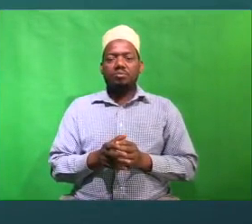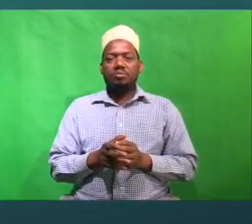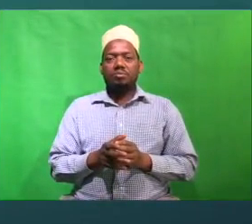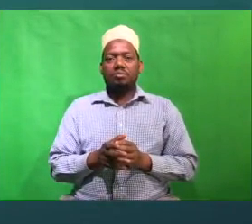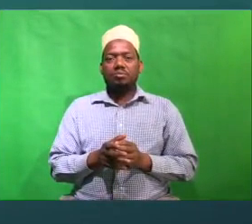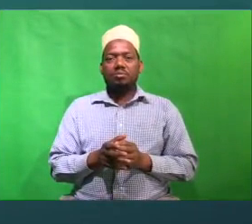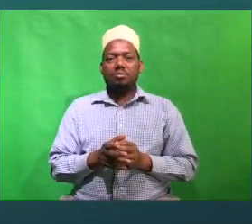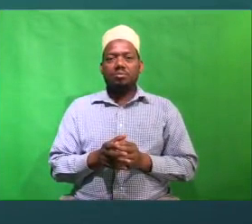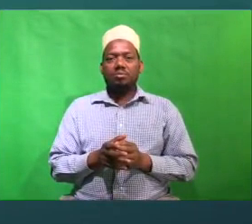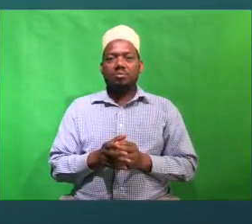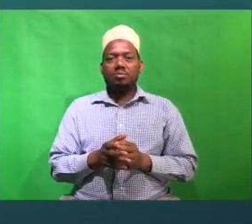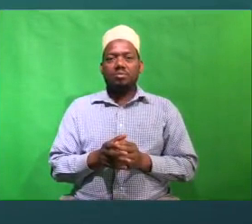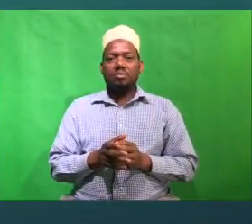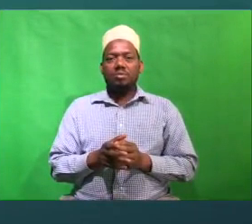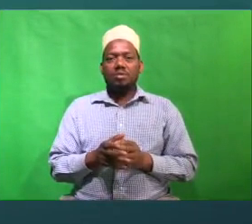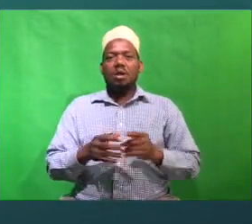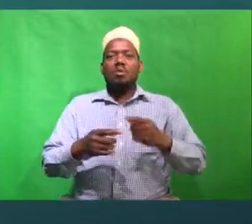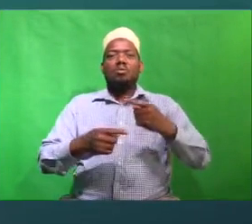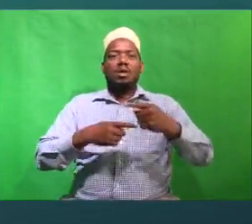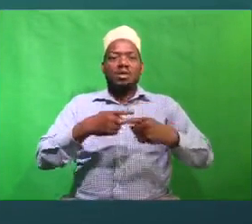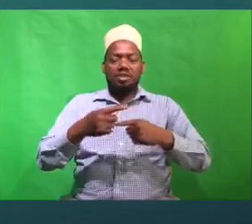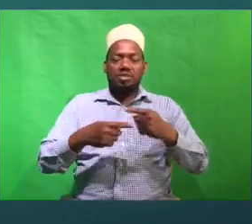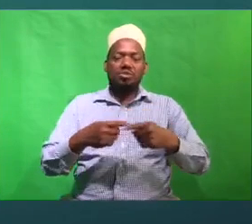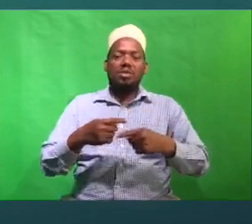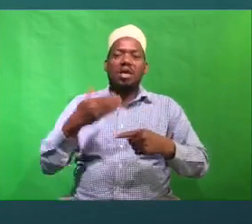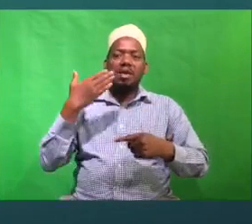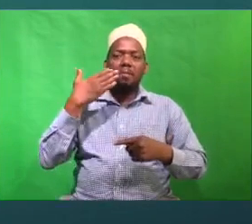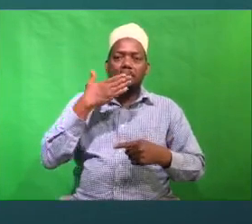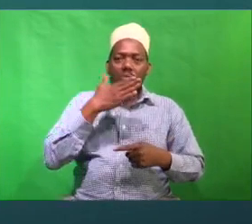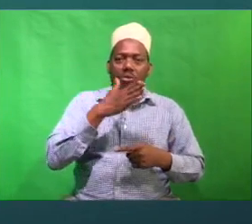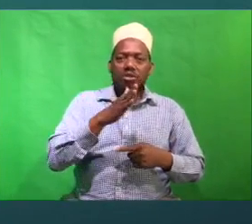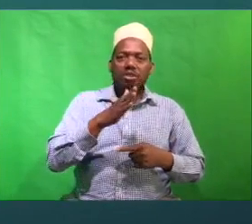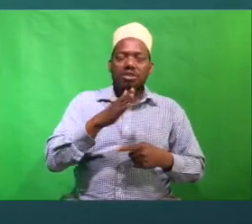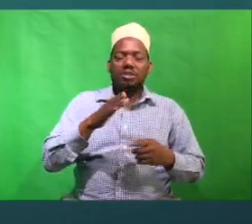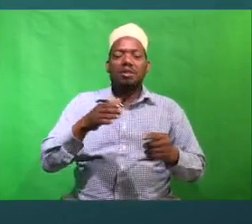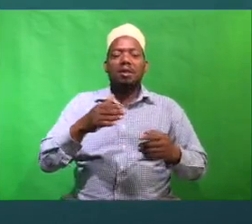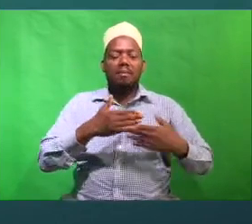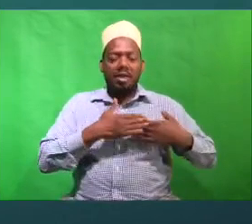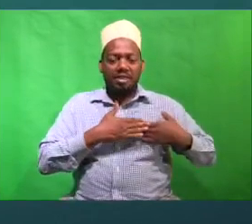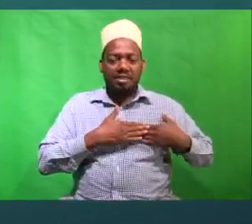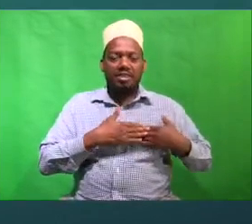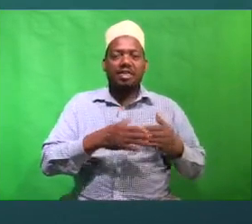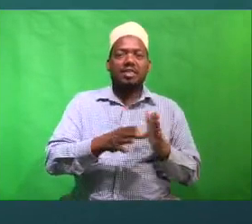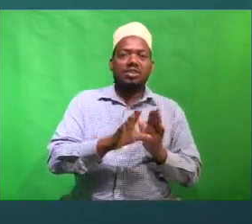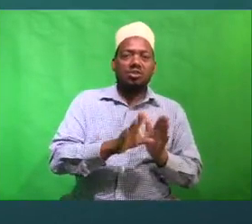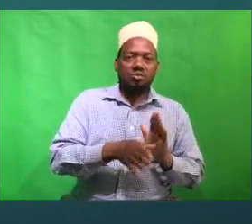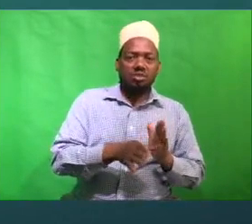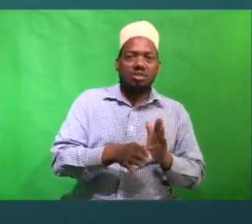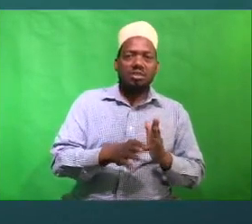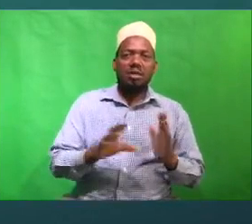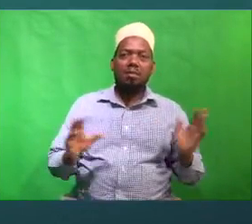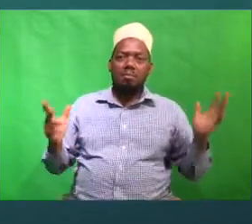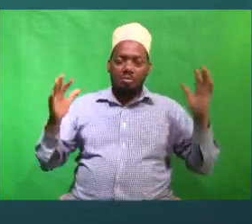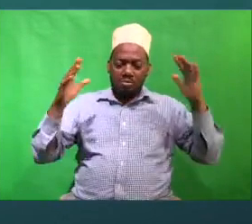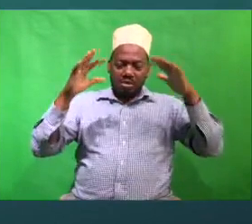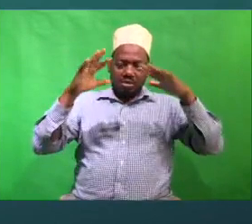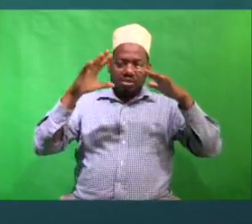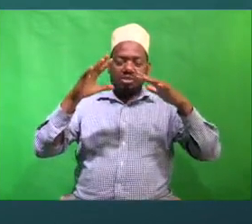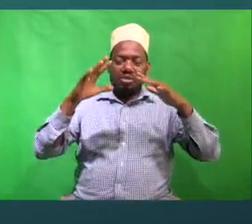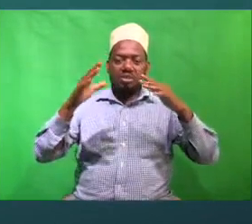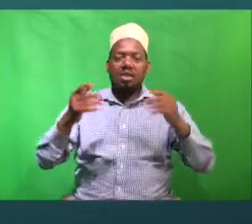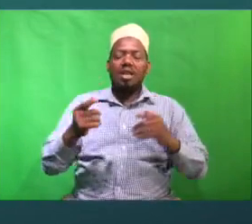of people. We continue with the importance, my dear students. Population allows